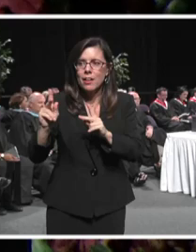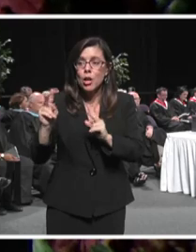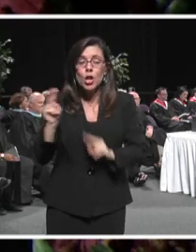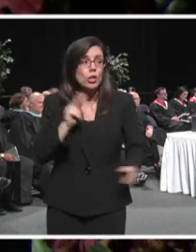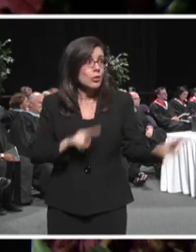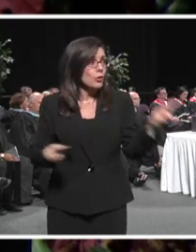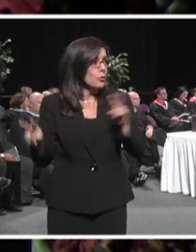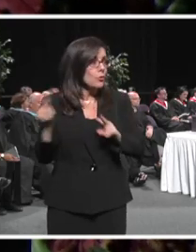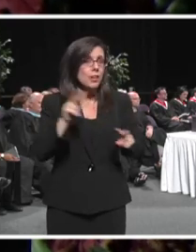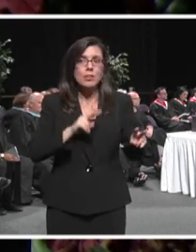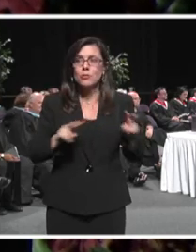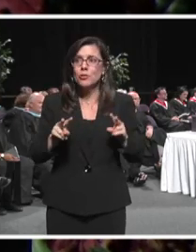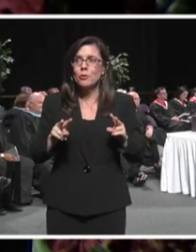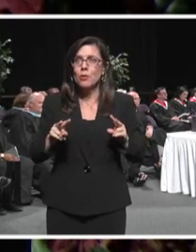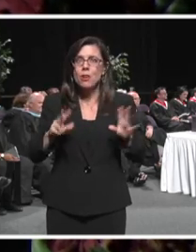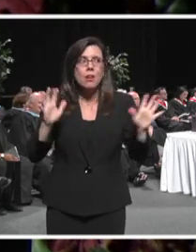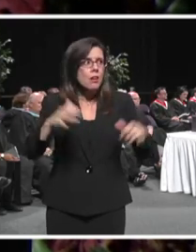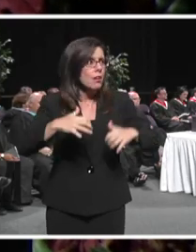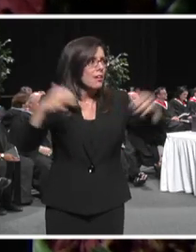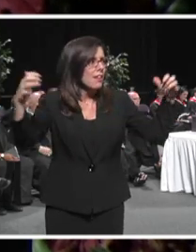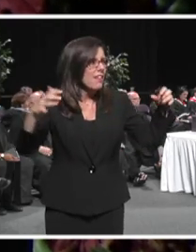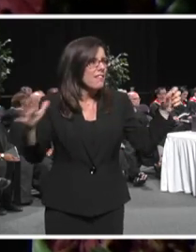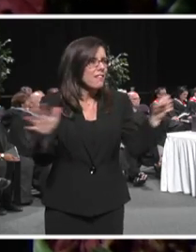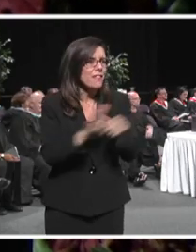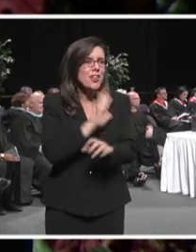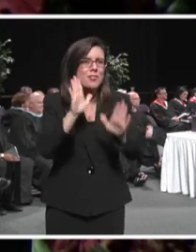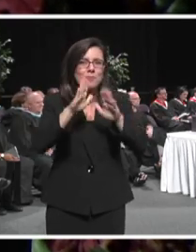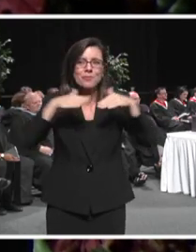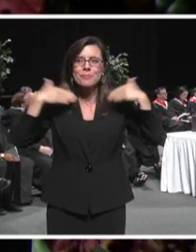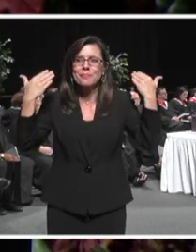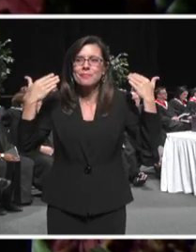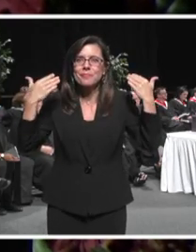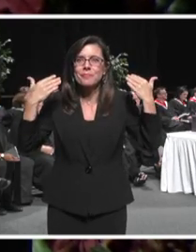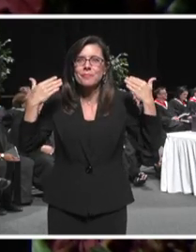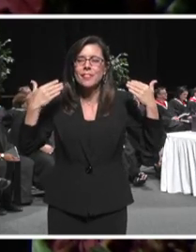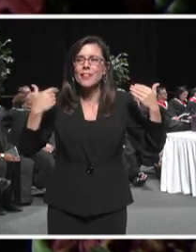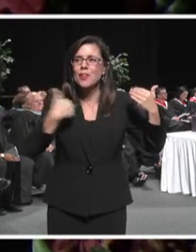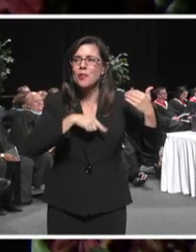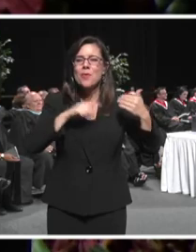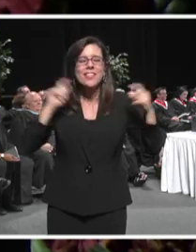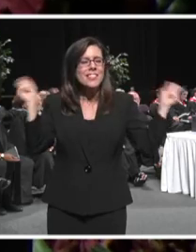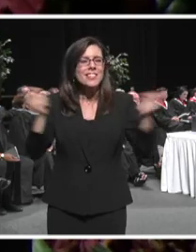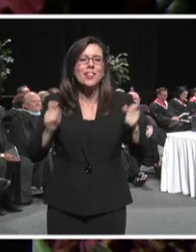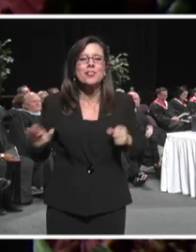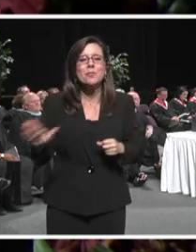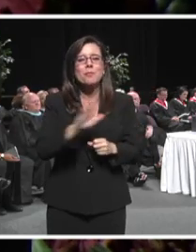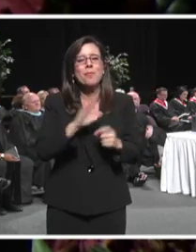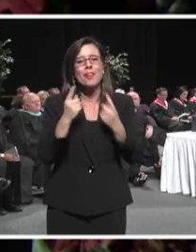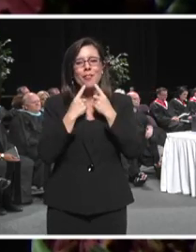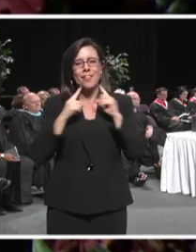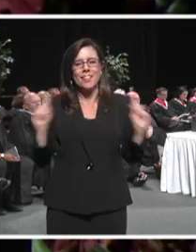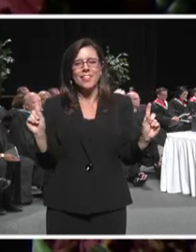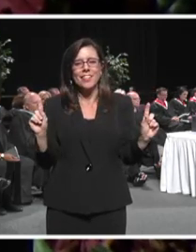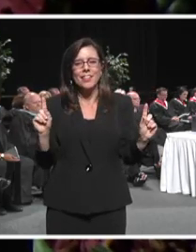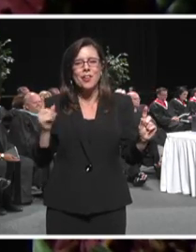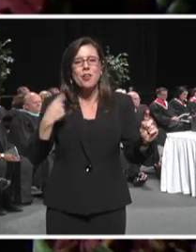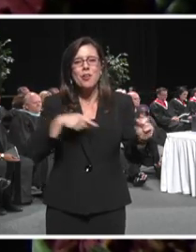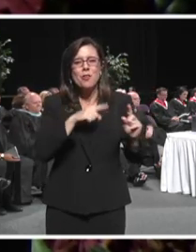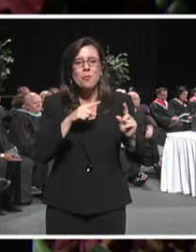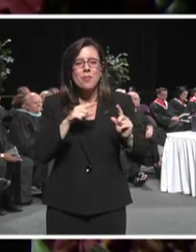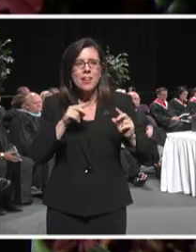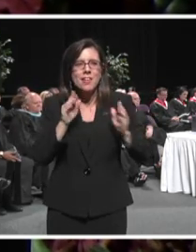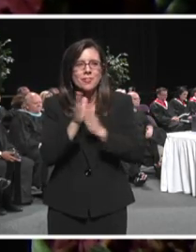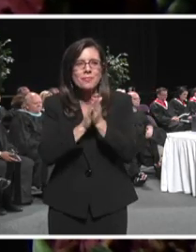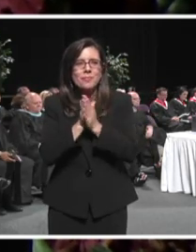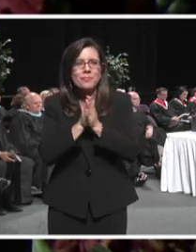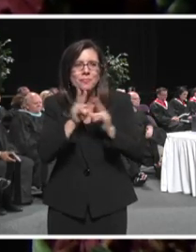now. This arena is filled with smiles. We celebrate your accomplishments. We